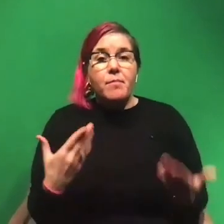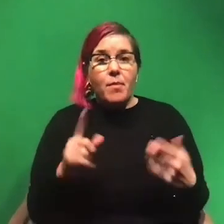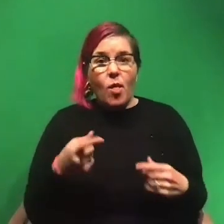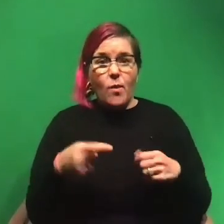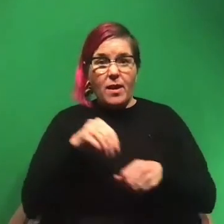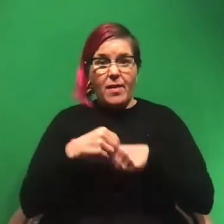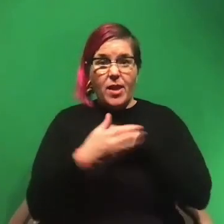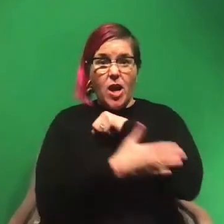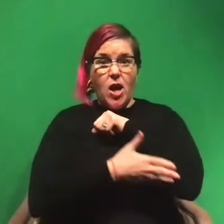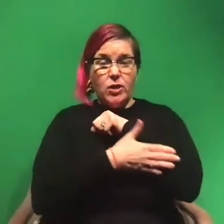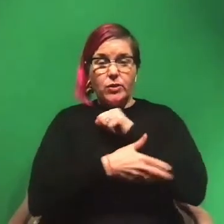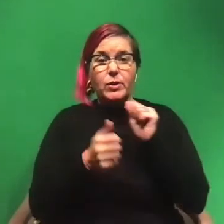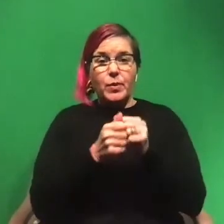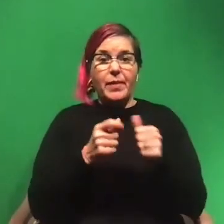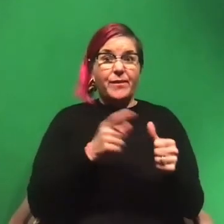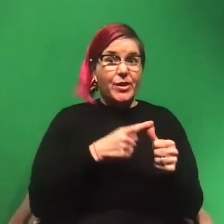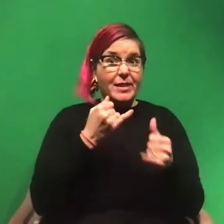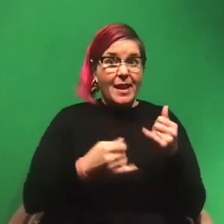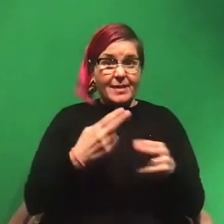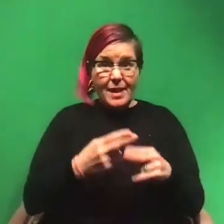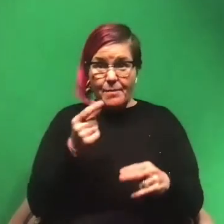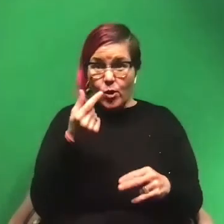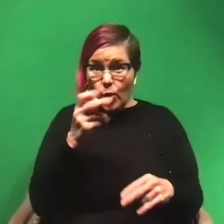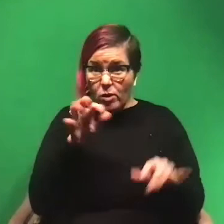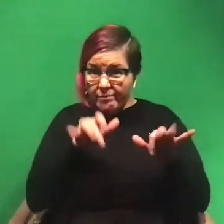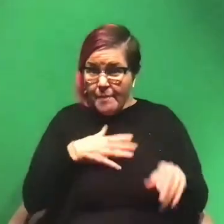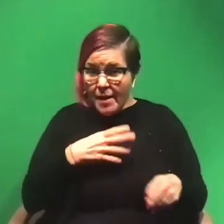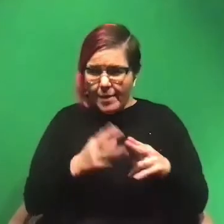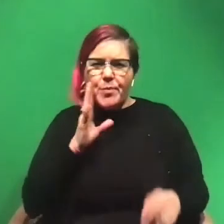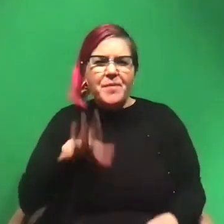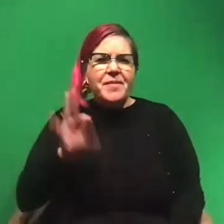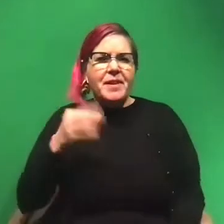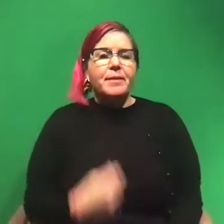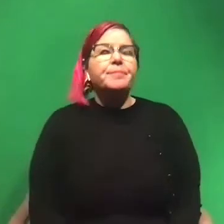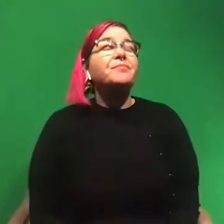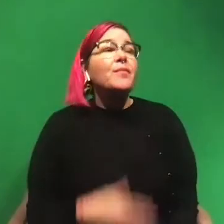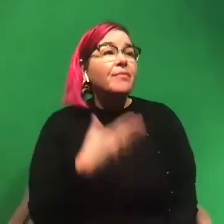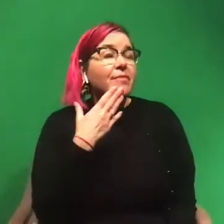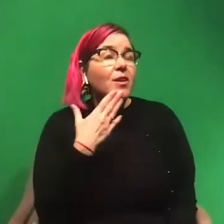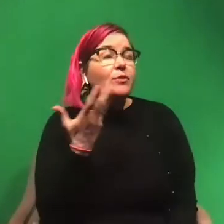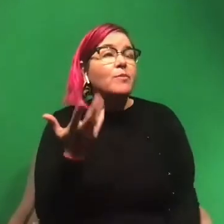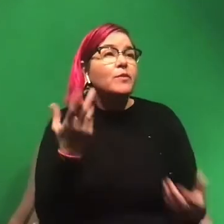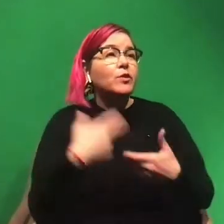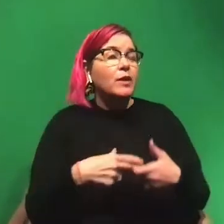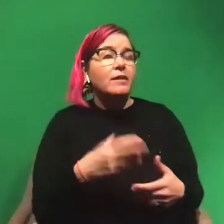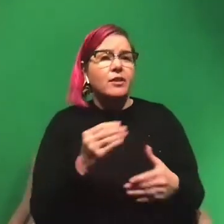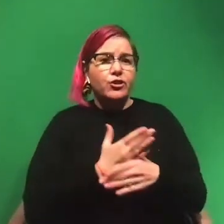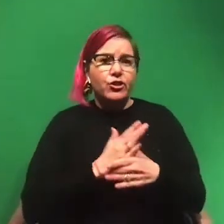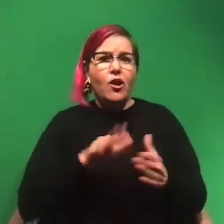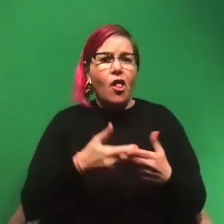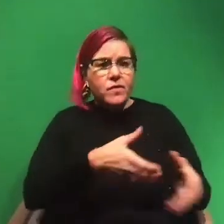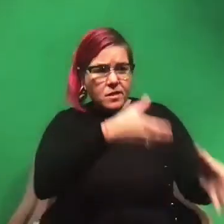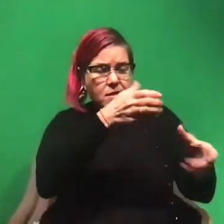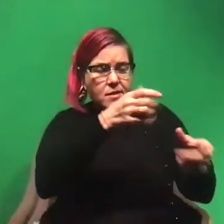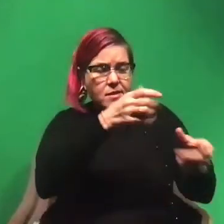this first and last name, so you Google me, you'll find me. Great. All right. Well, thank you so much for joining us today and sharing all your knowledge on